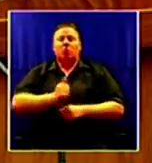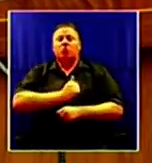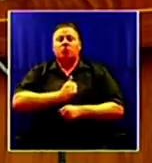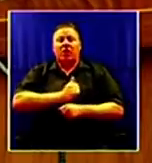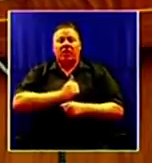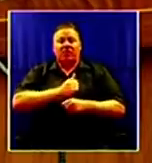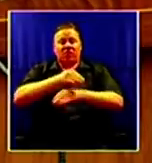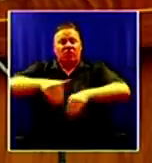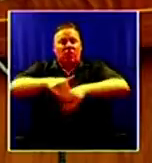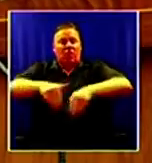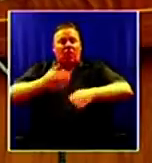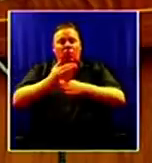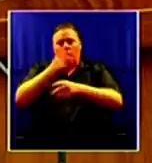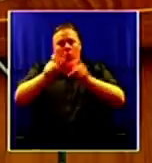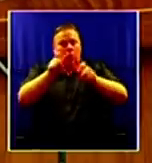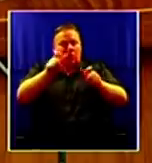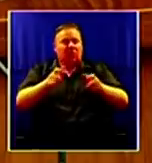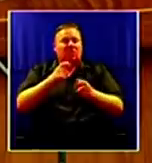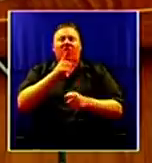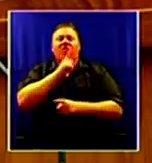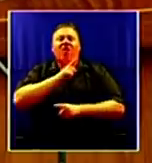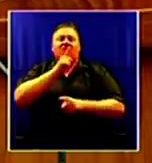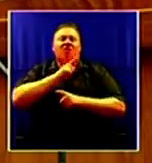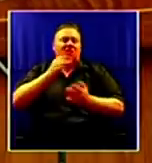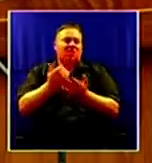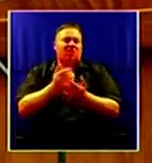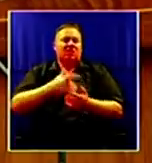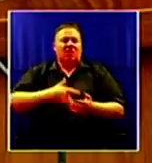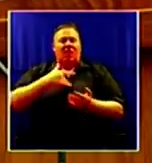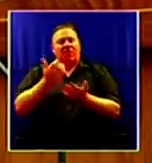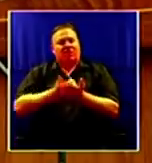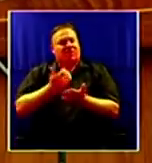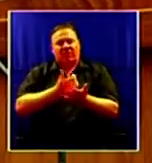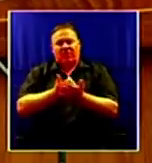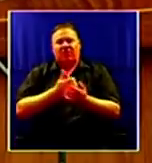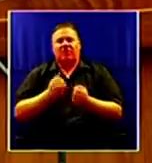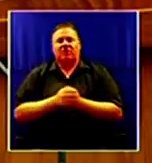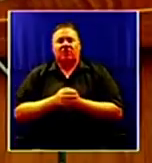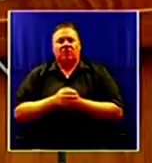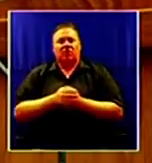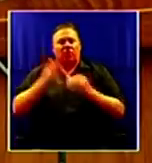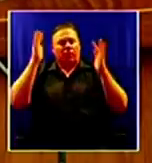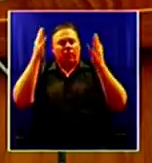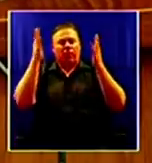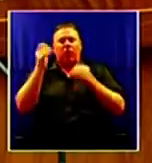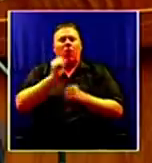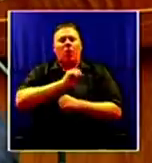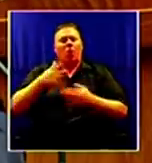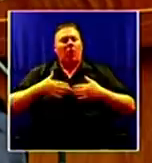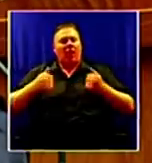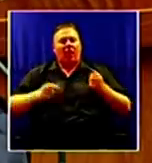lives. We salute all our healthcare and essential service workers who remain